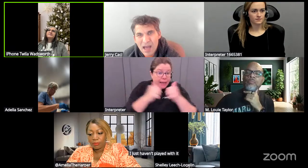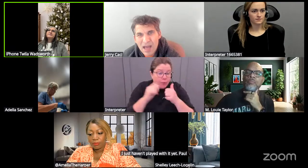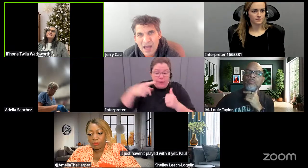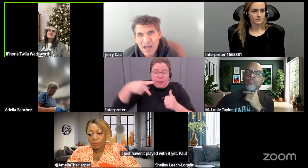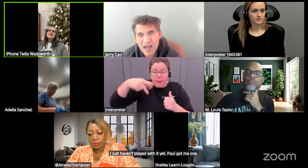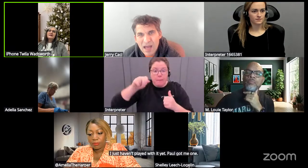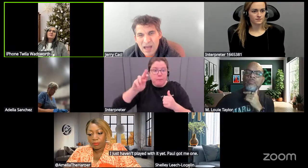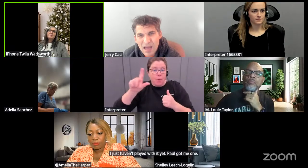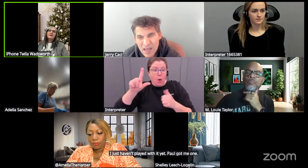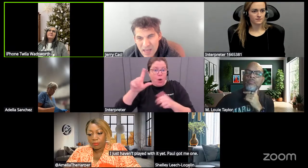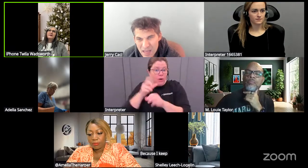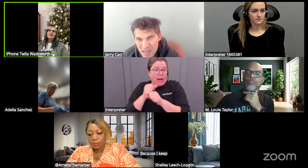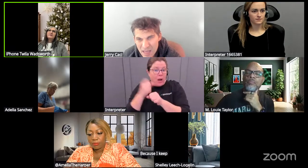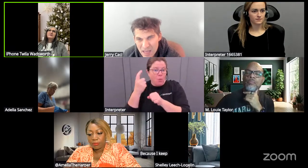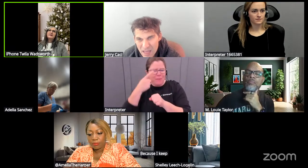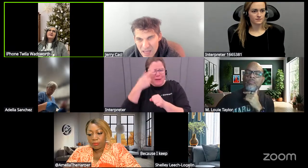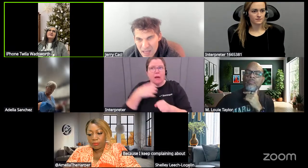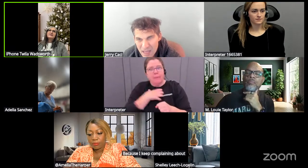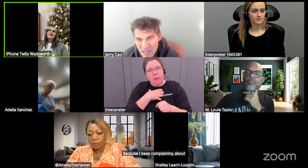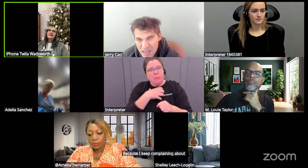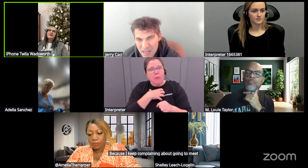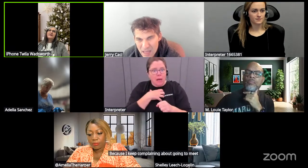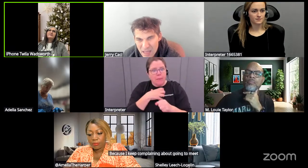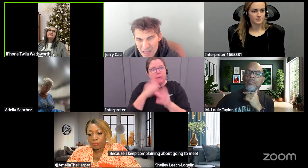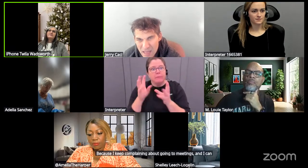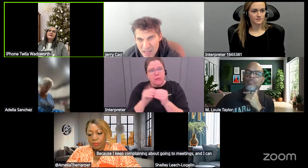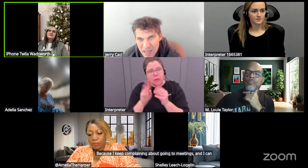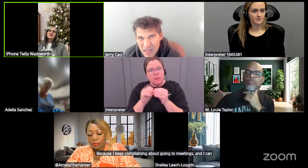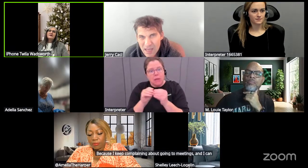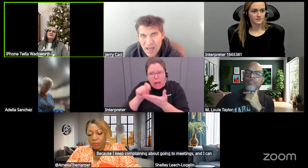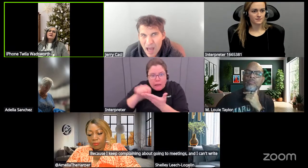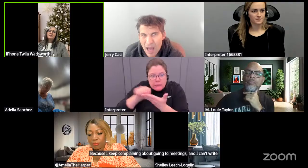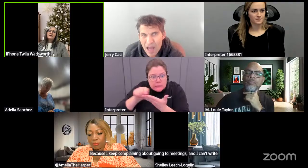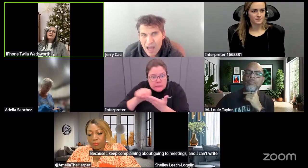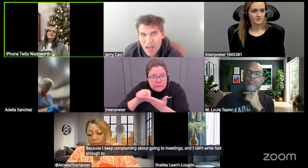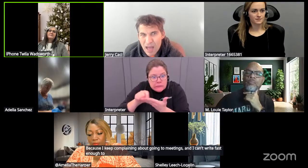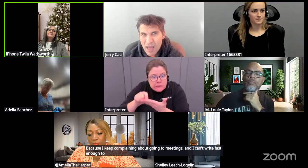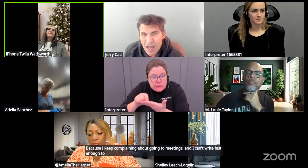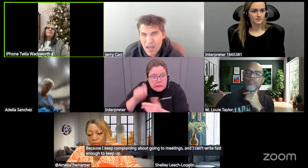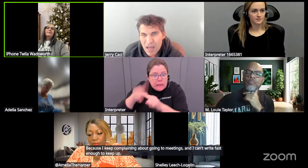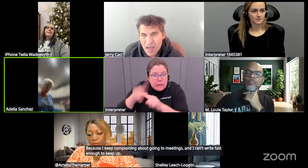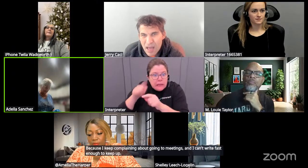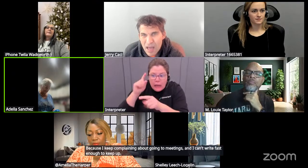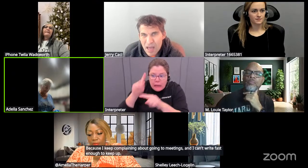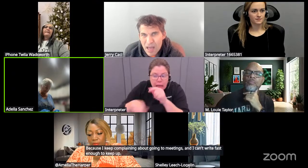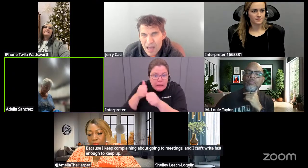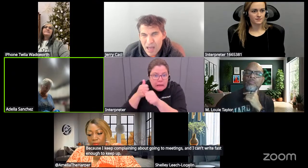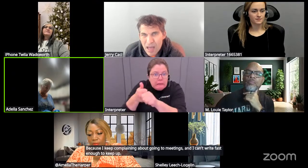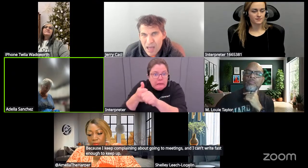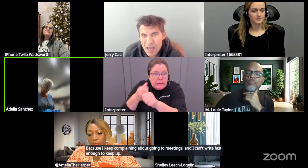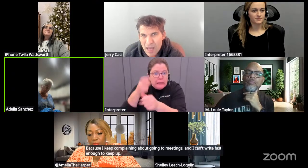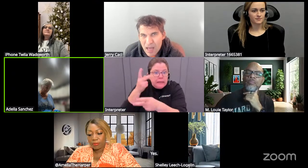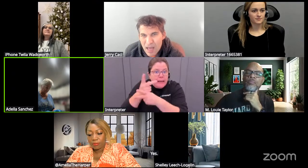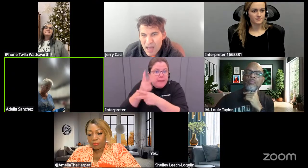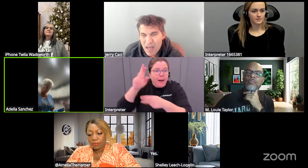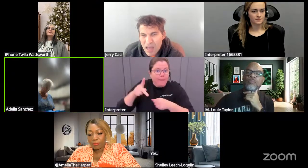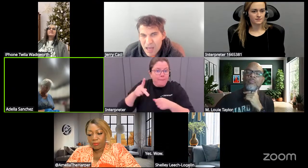one because I keep complaining about going to meetings and I can't write fast enough to keep up. Yes.